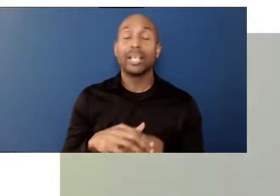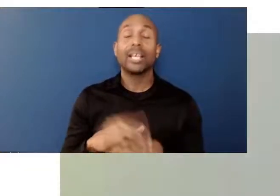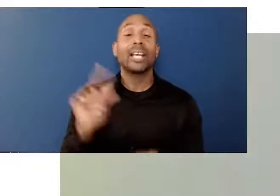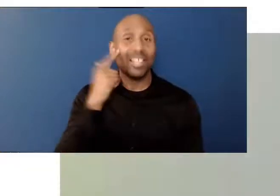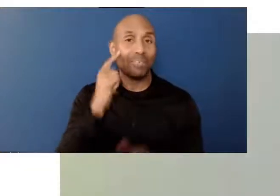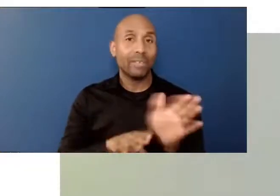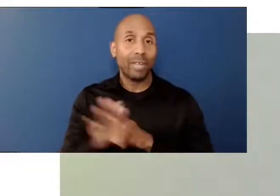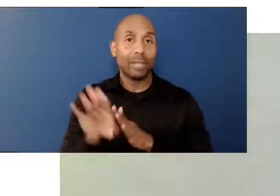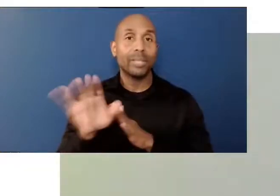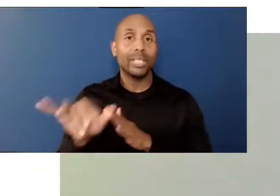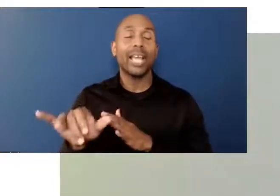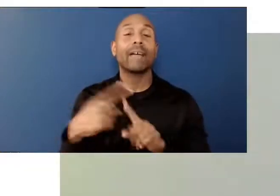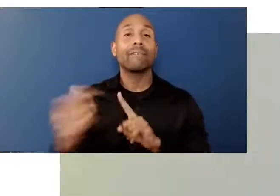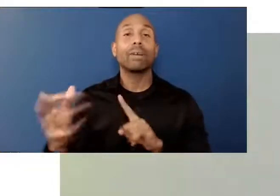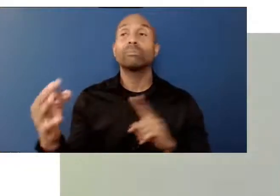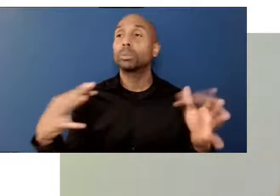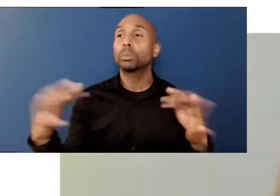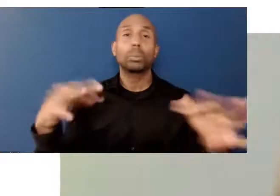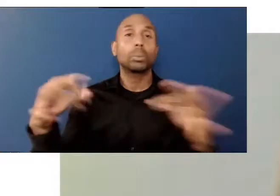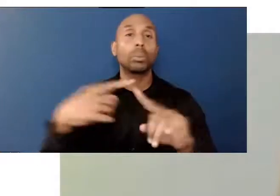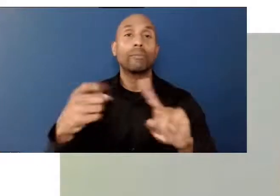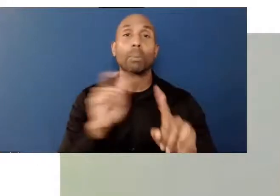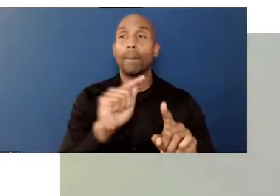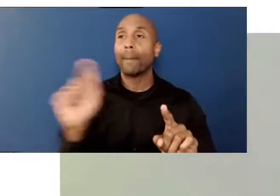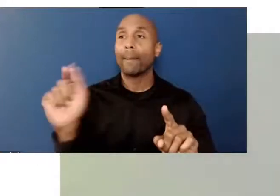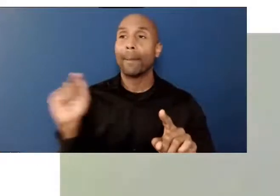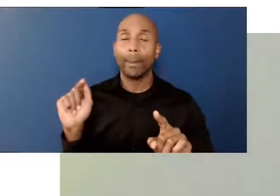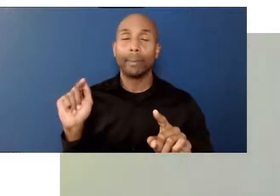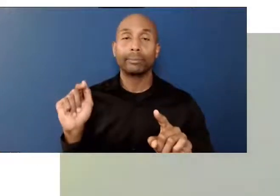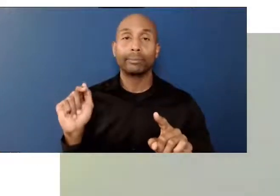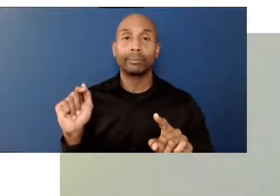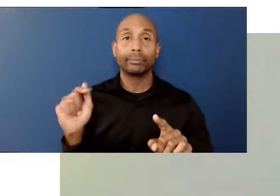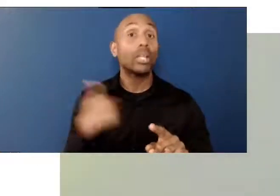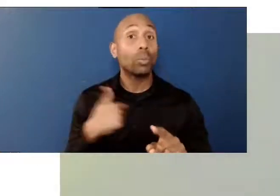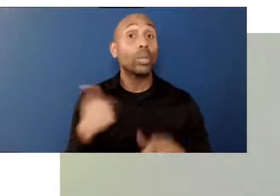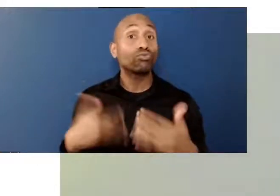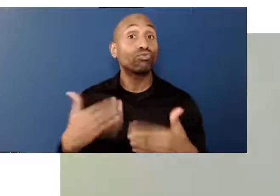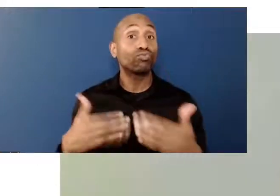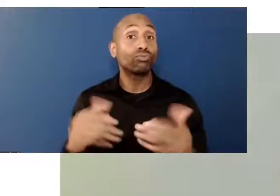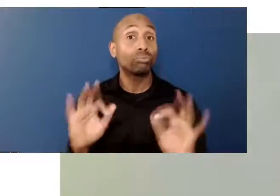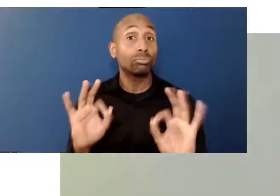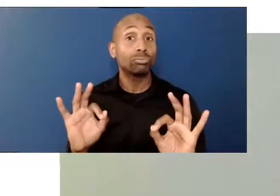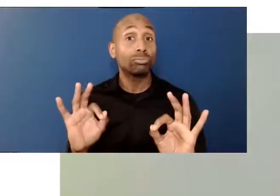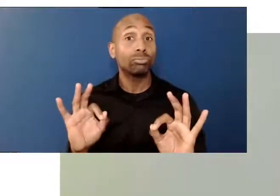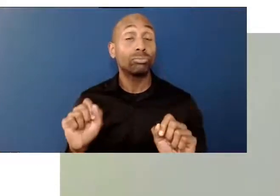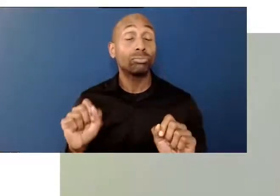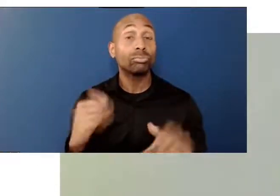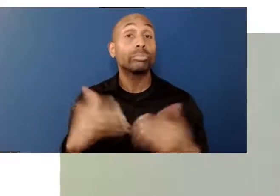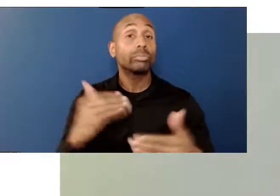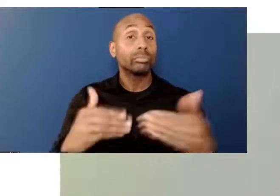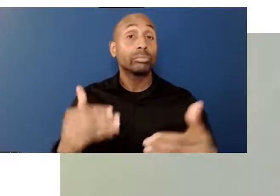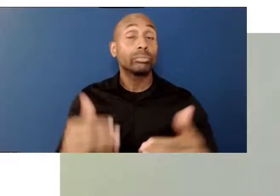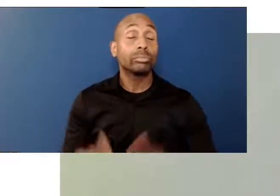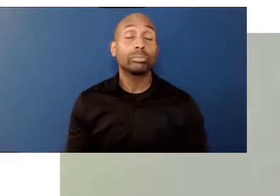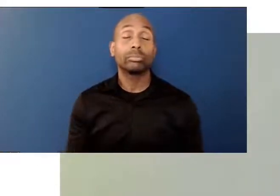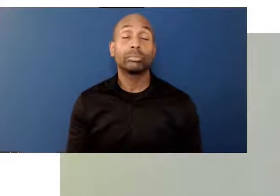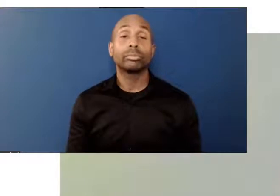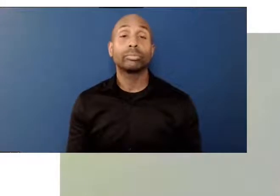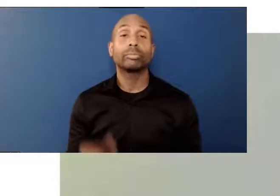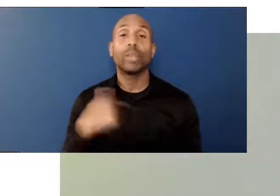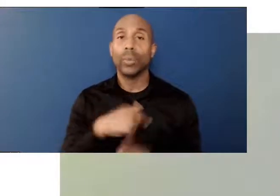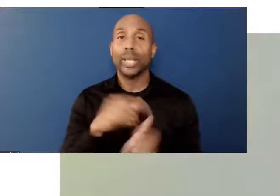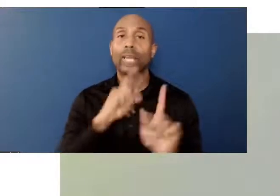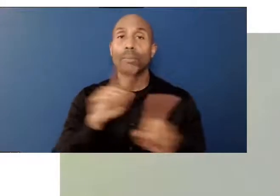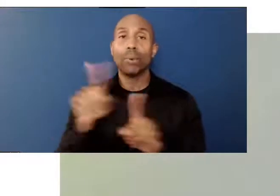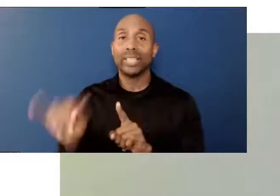Nova Scotians. And we've made quite a bit of progress on those commitments, and that progress is reported annually through the